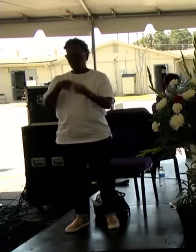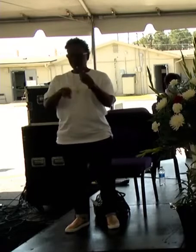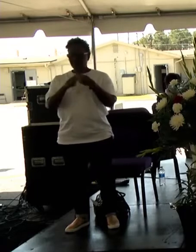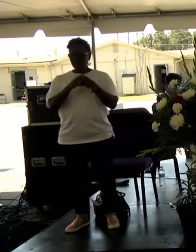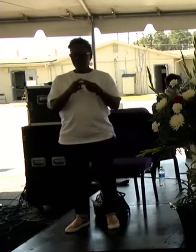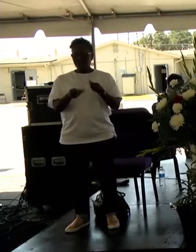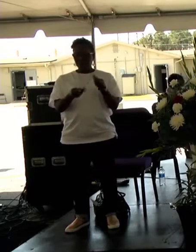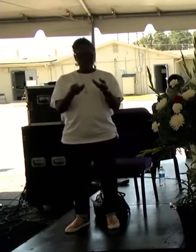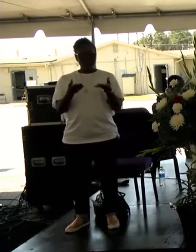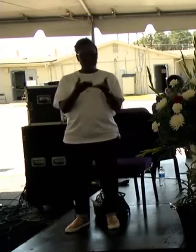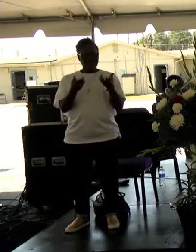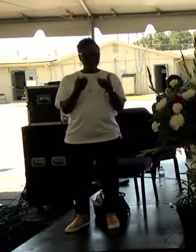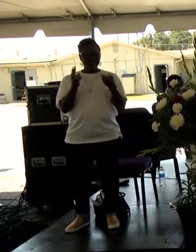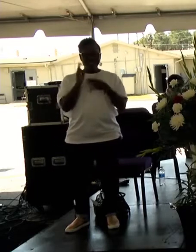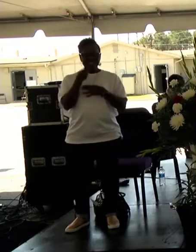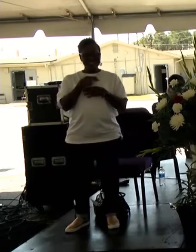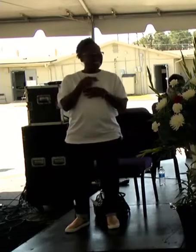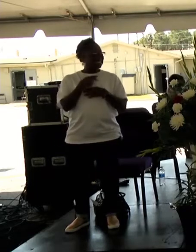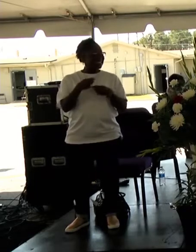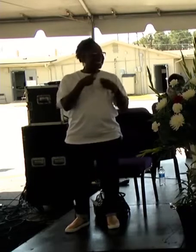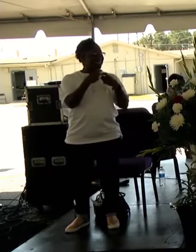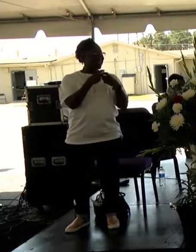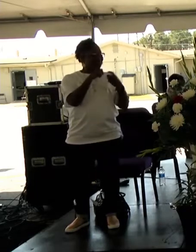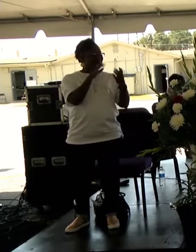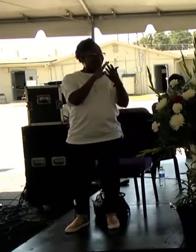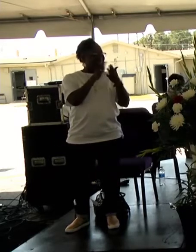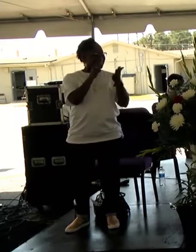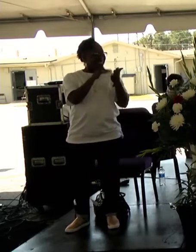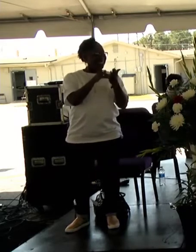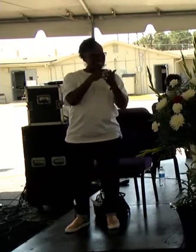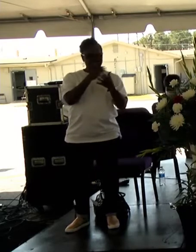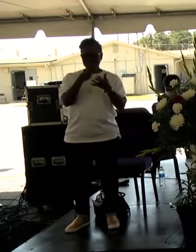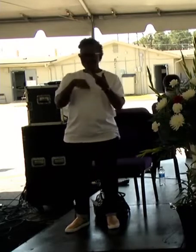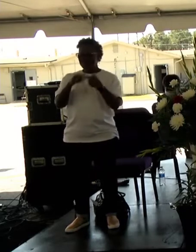God praise one more time. And we thank God.